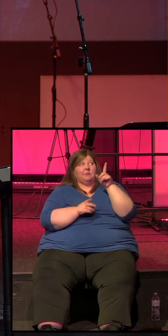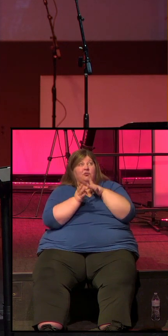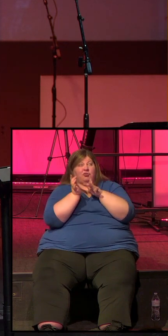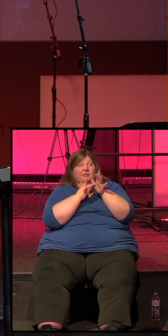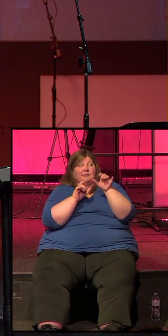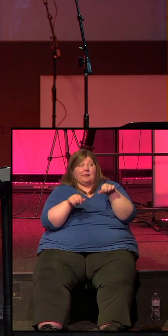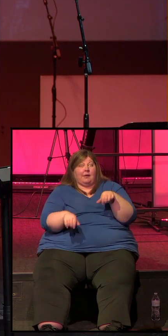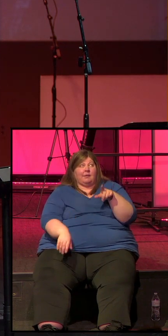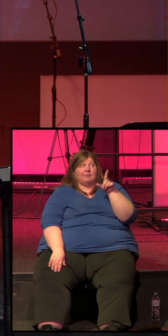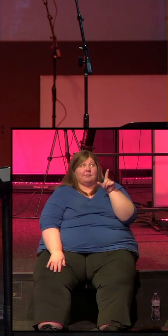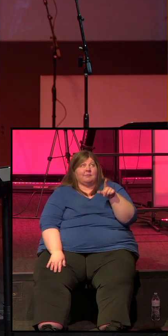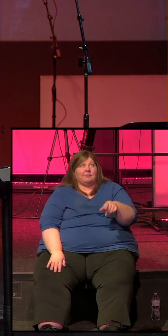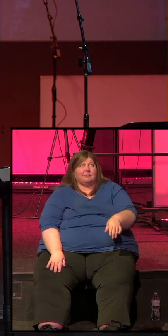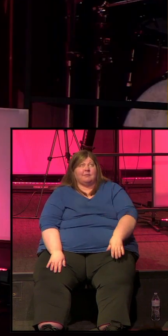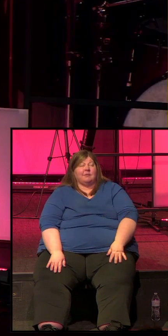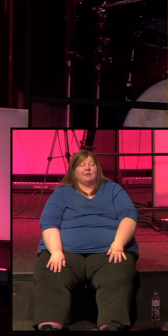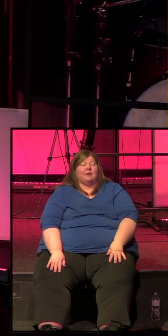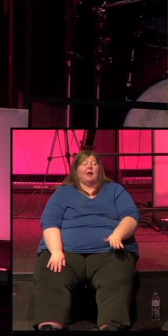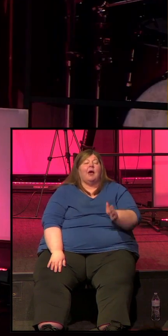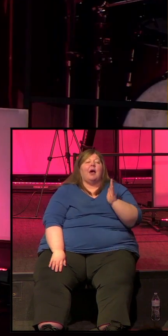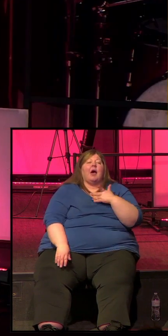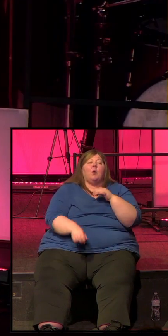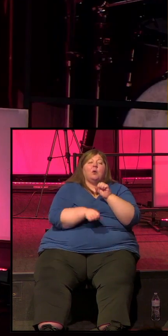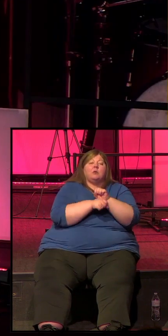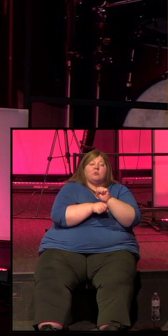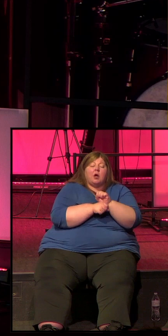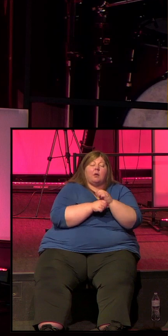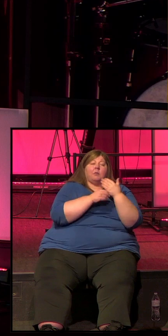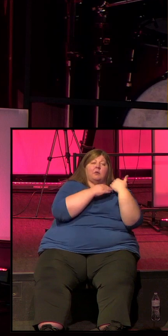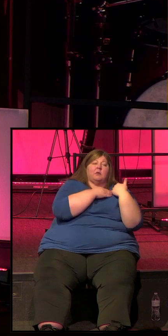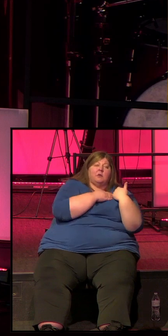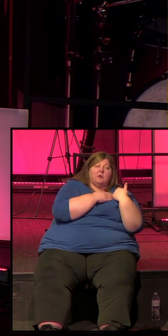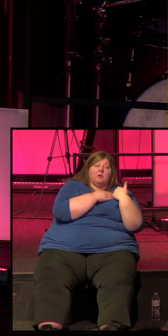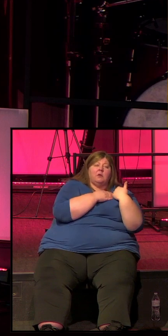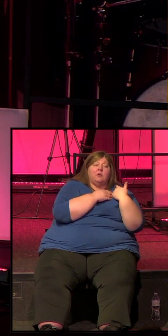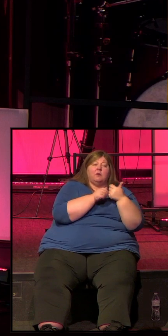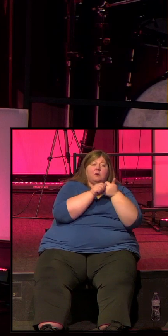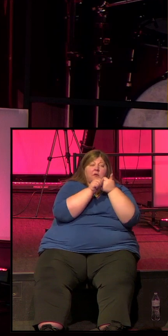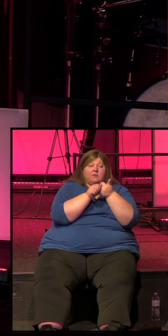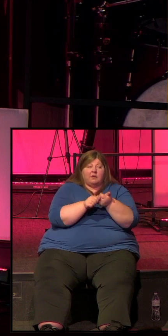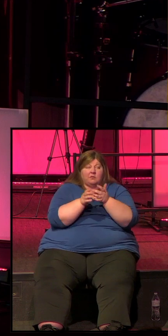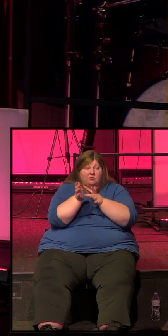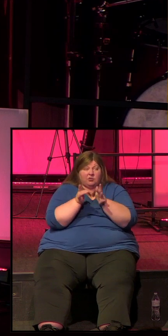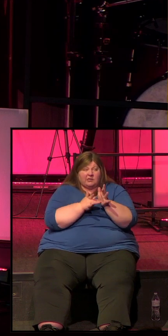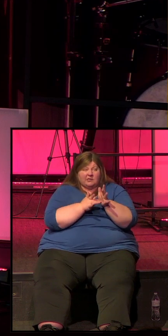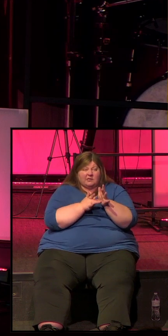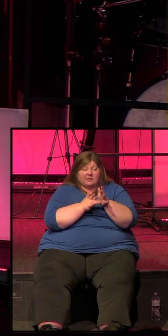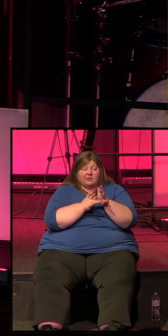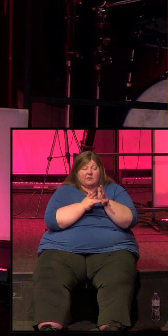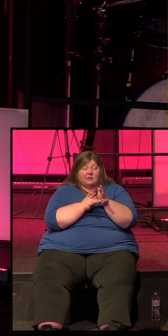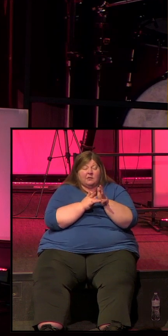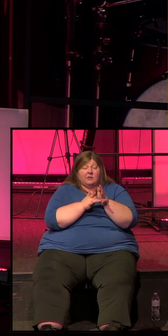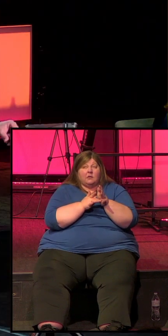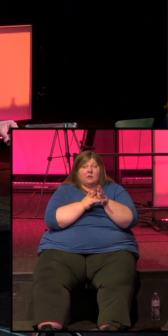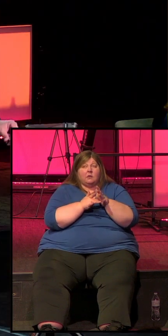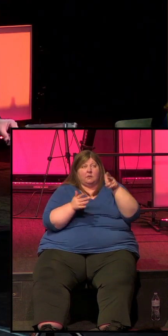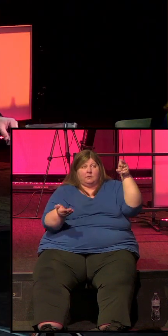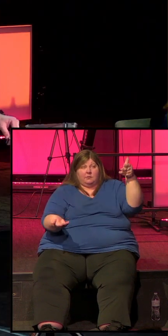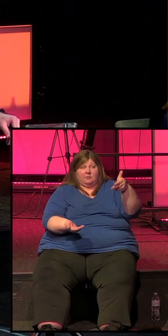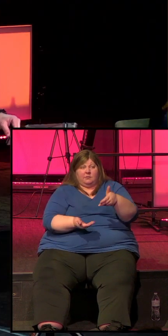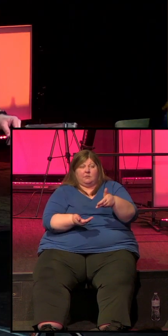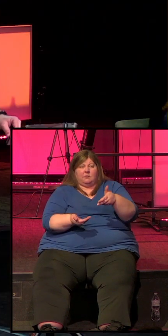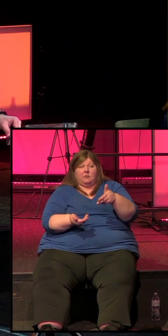can. Our job, our role as followers of Jesus is to introduce people to